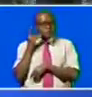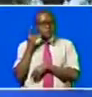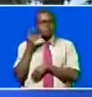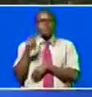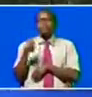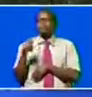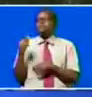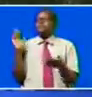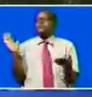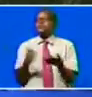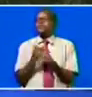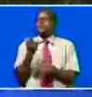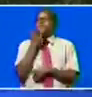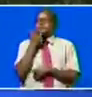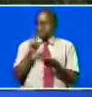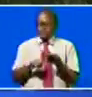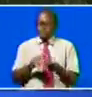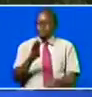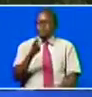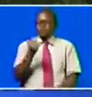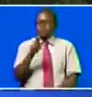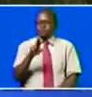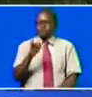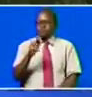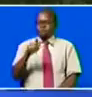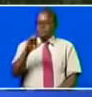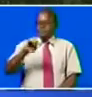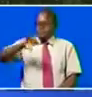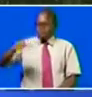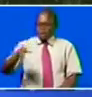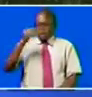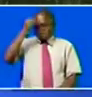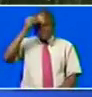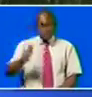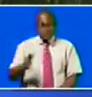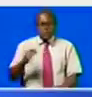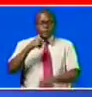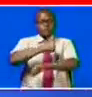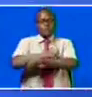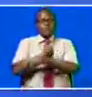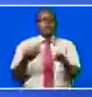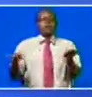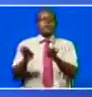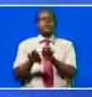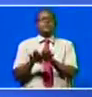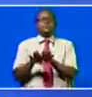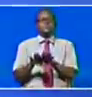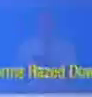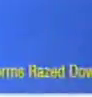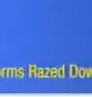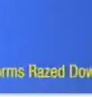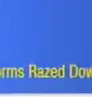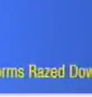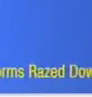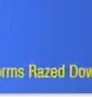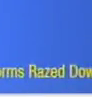sweeping the Nyanza region. In Baringo County, students in five schools went on rampage, among them Ruben Cheruiyot High School,